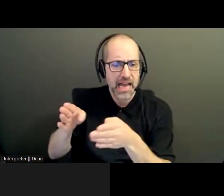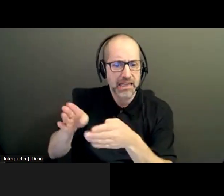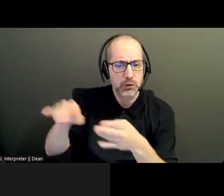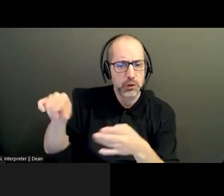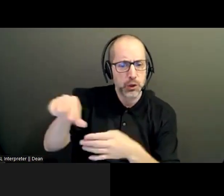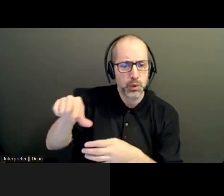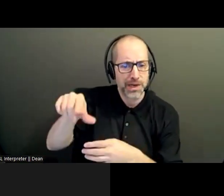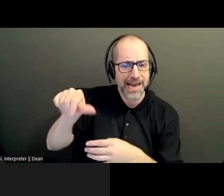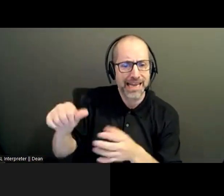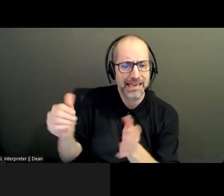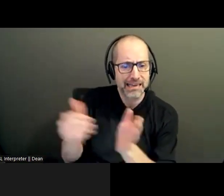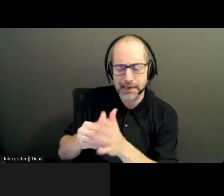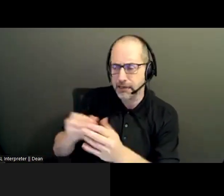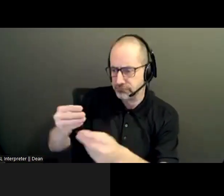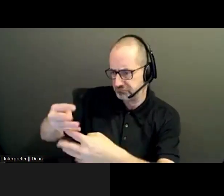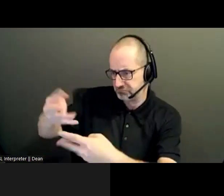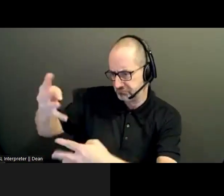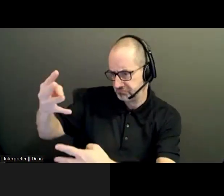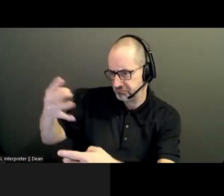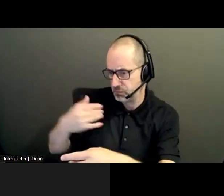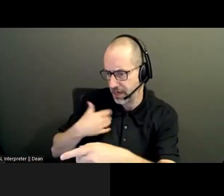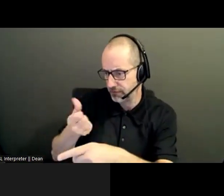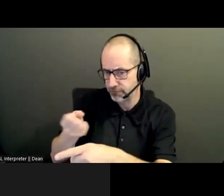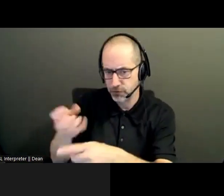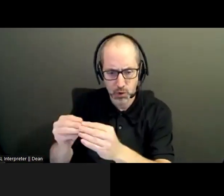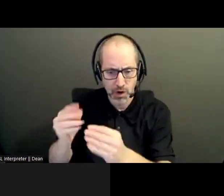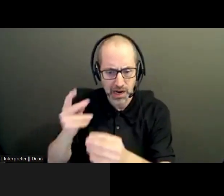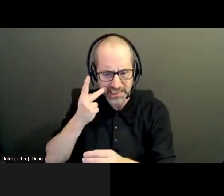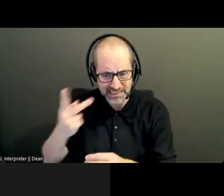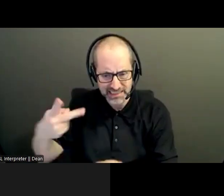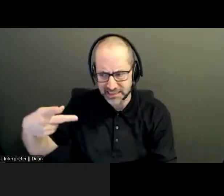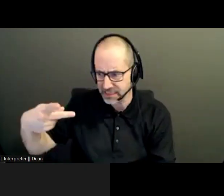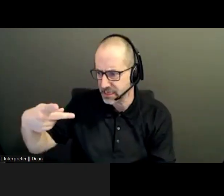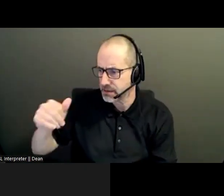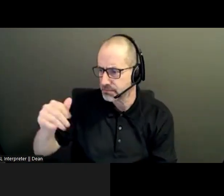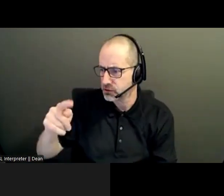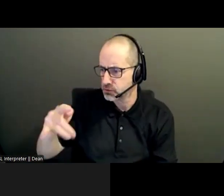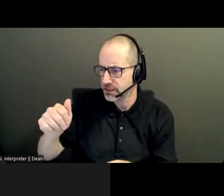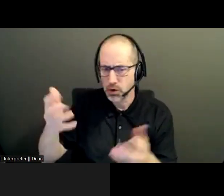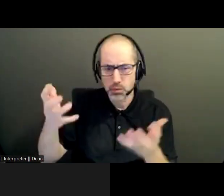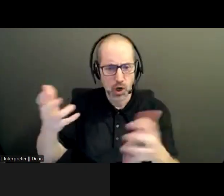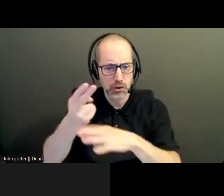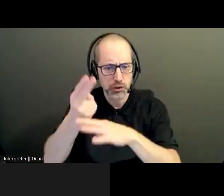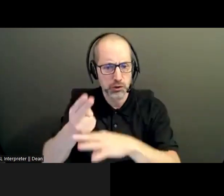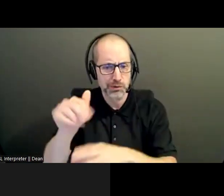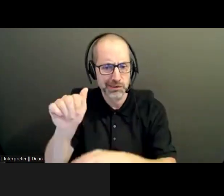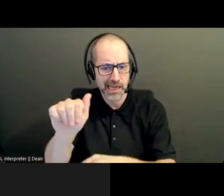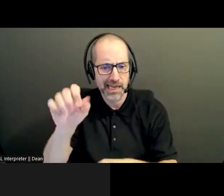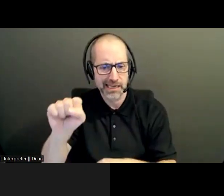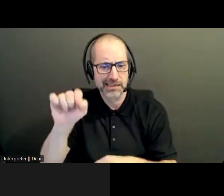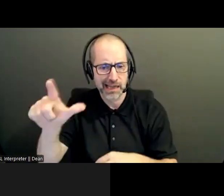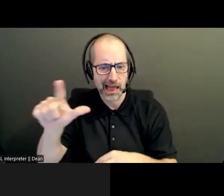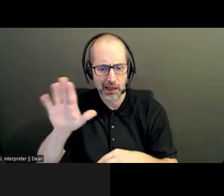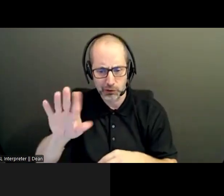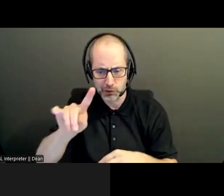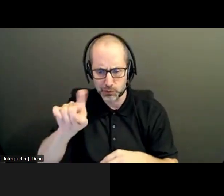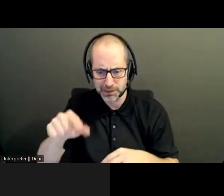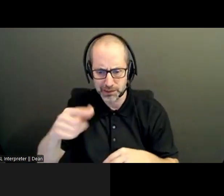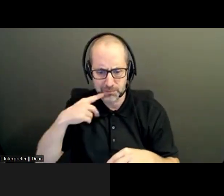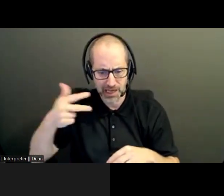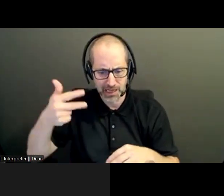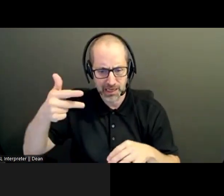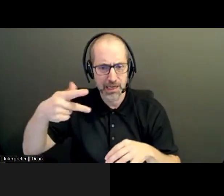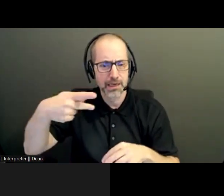too. Patricia does have a question. She wants to use ASL. So Okay, her great. Patricia's screen is